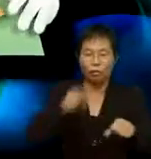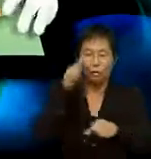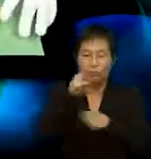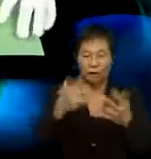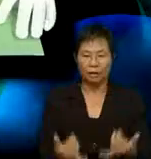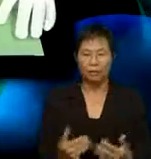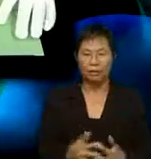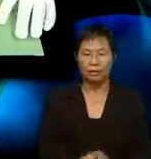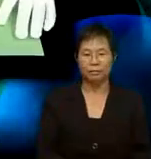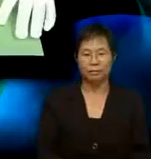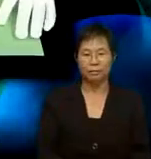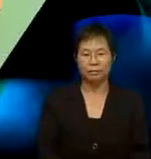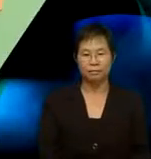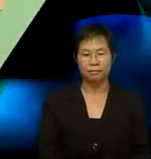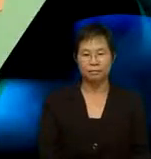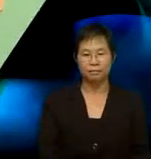now.